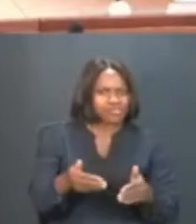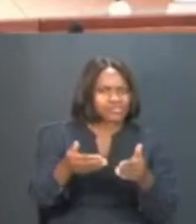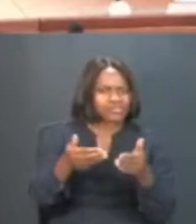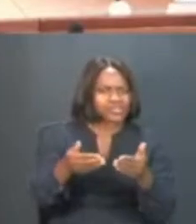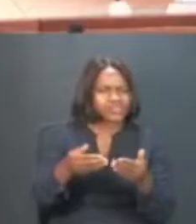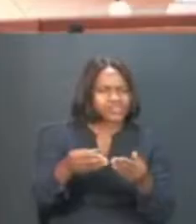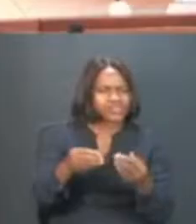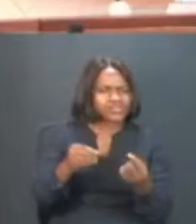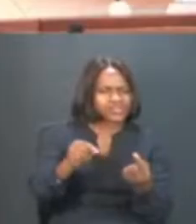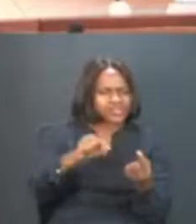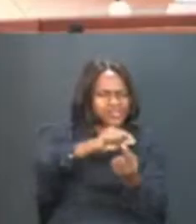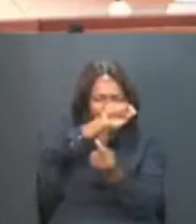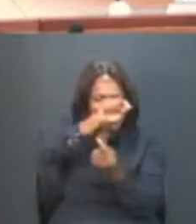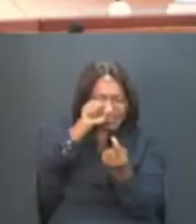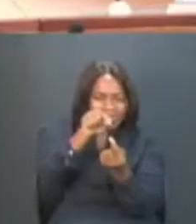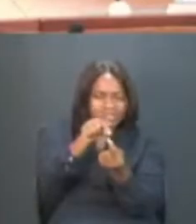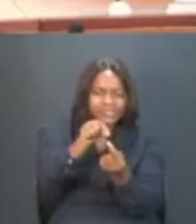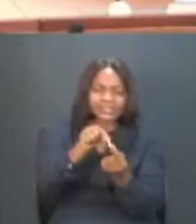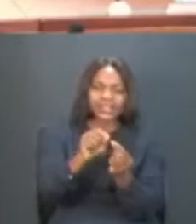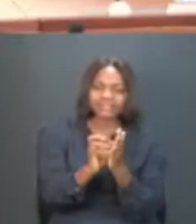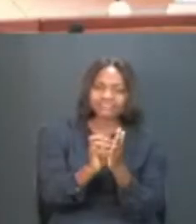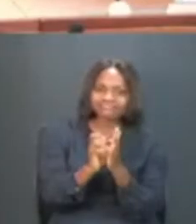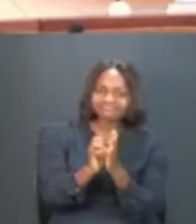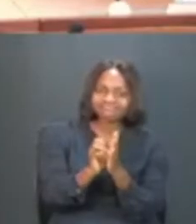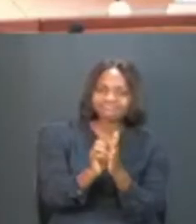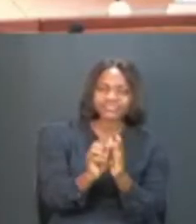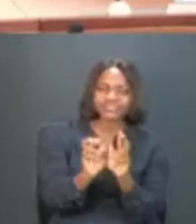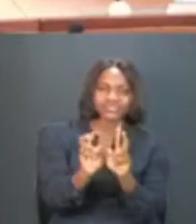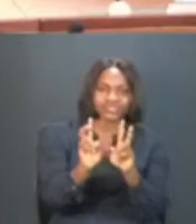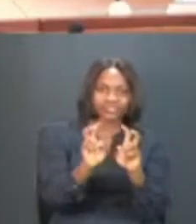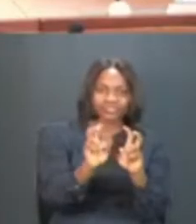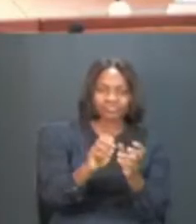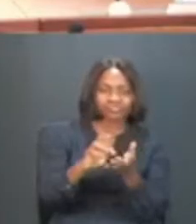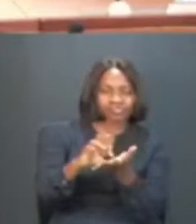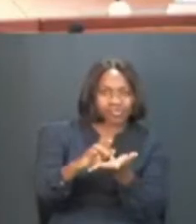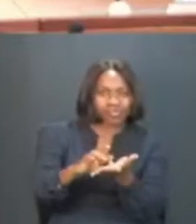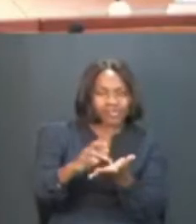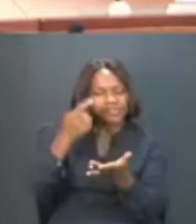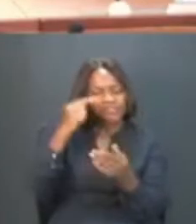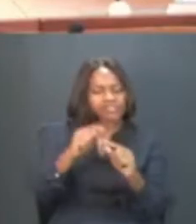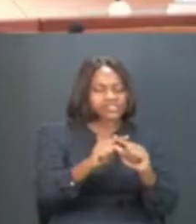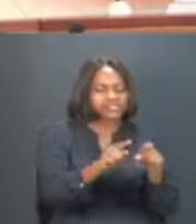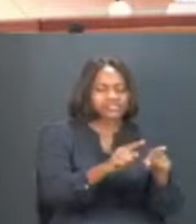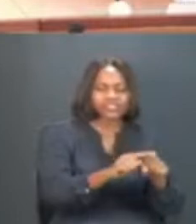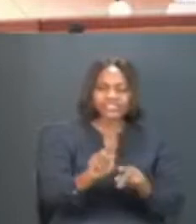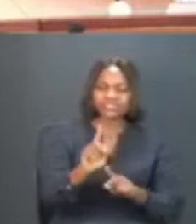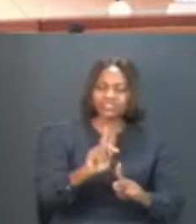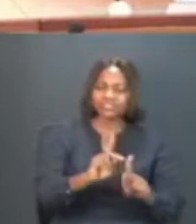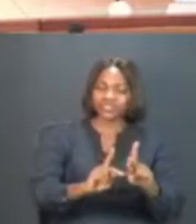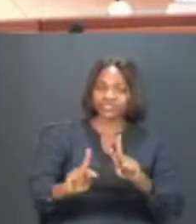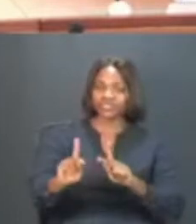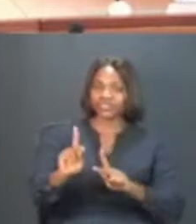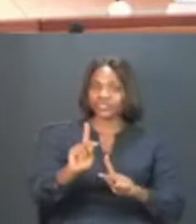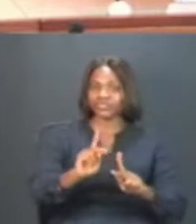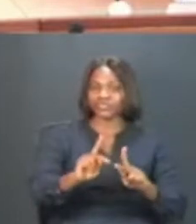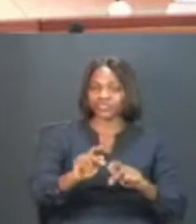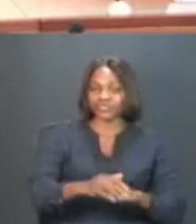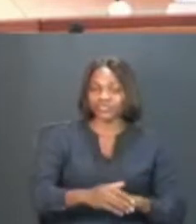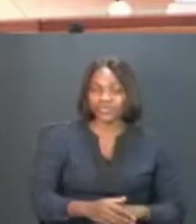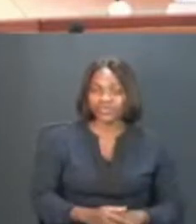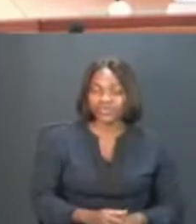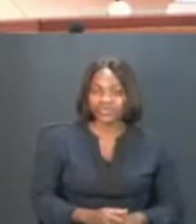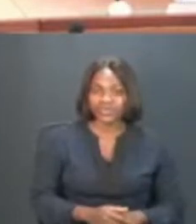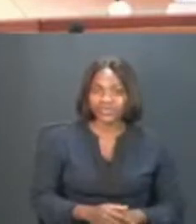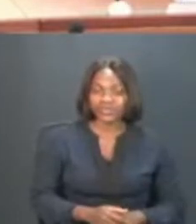customized cancer treatment to different people who have cancer and which cancer